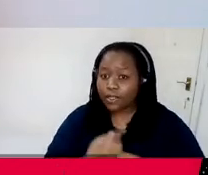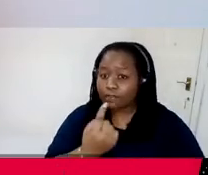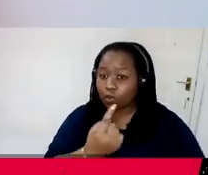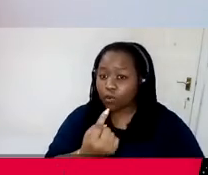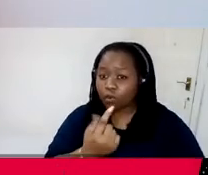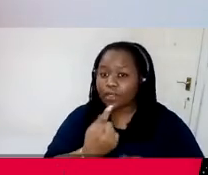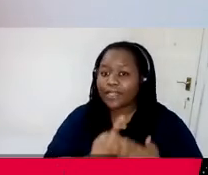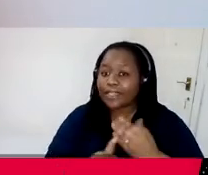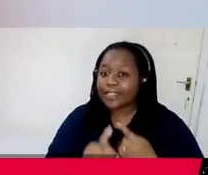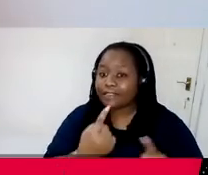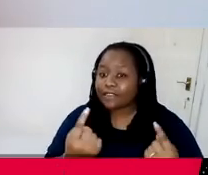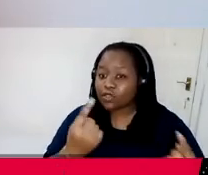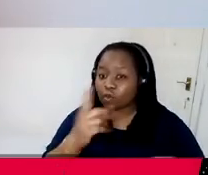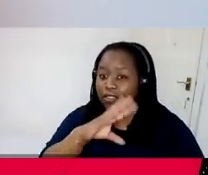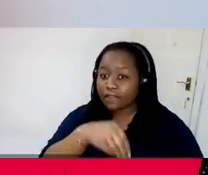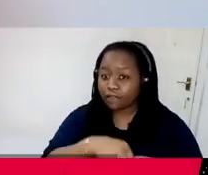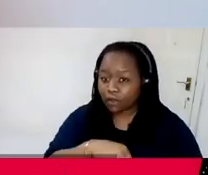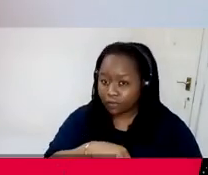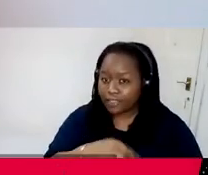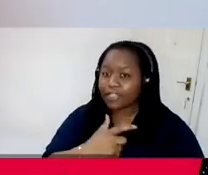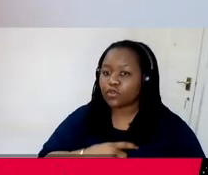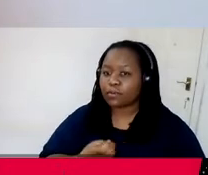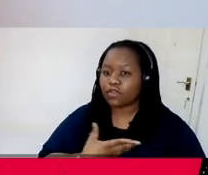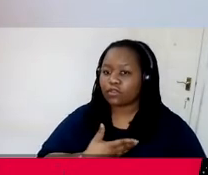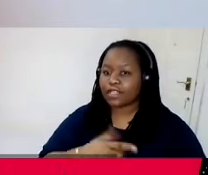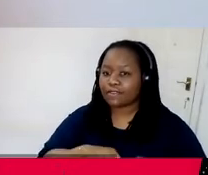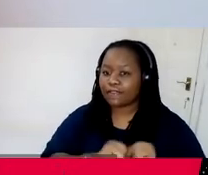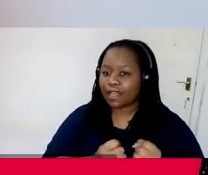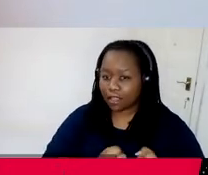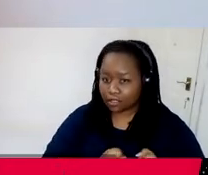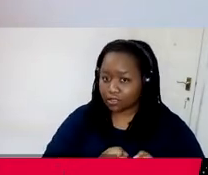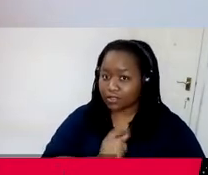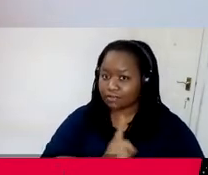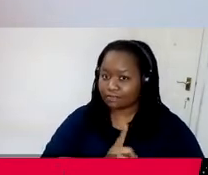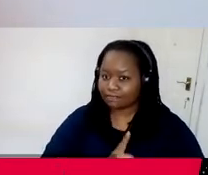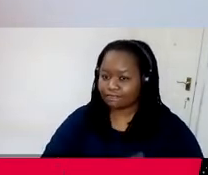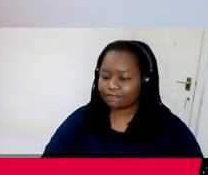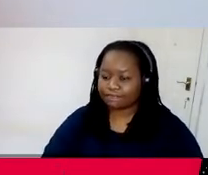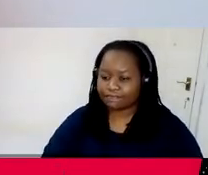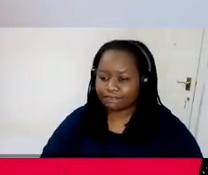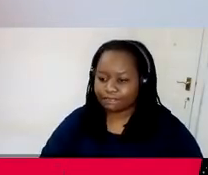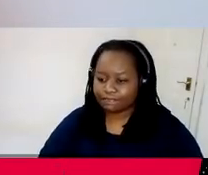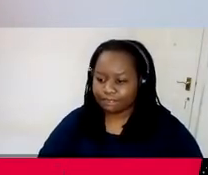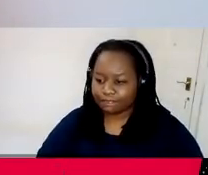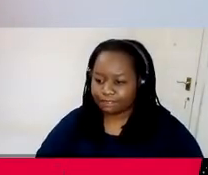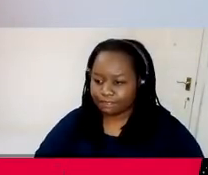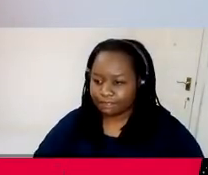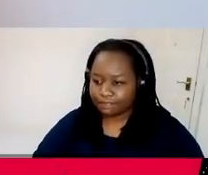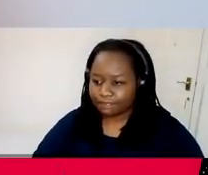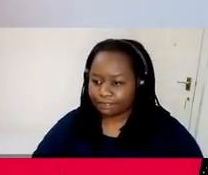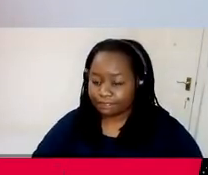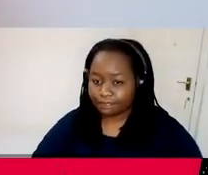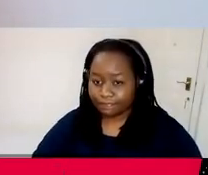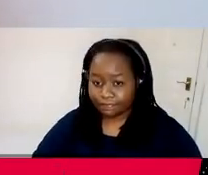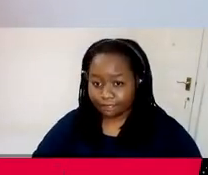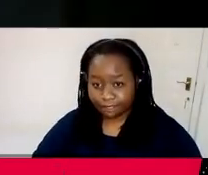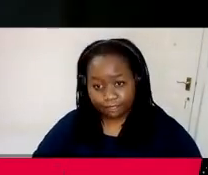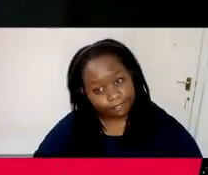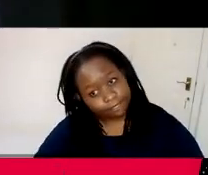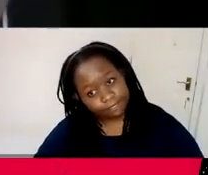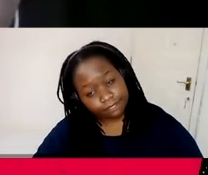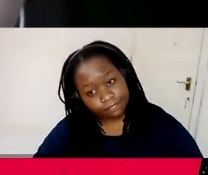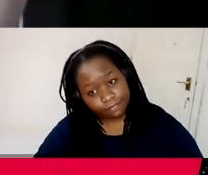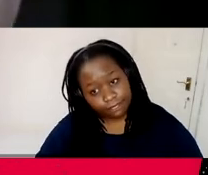Thank you very much. We also have an aspiring journalist wanting to know about how useful freedom of information requests can